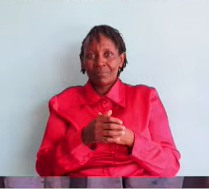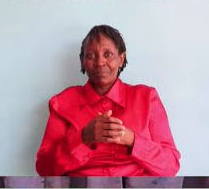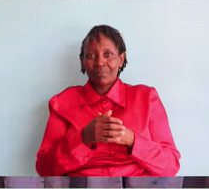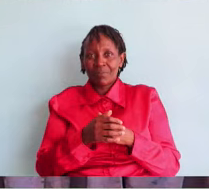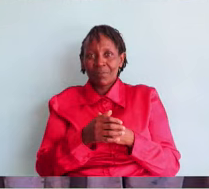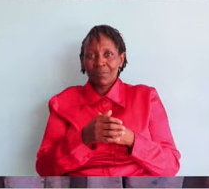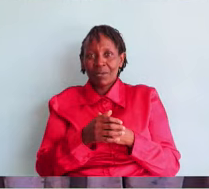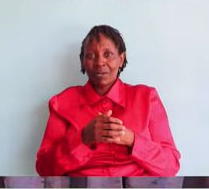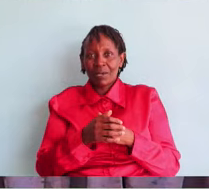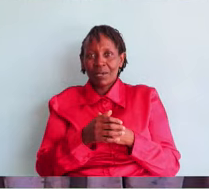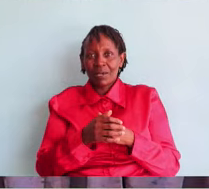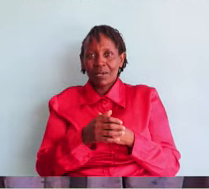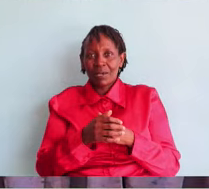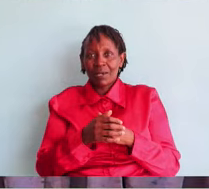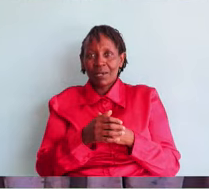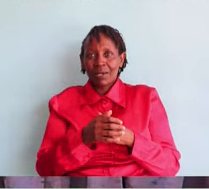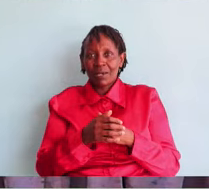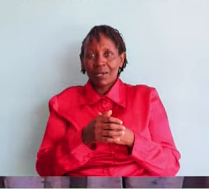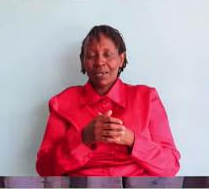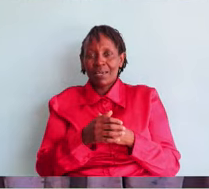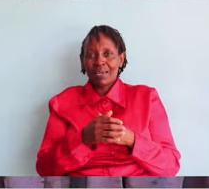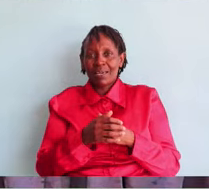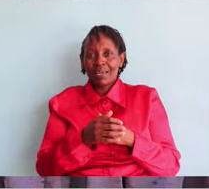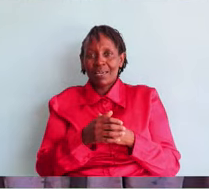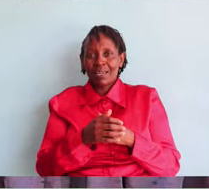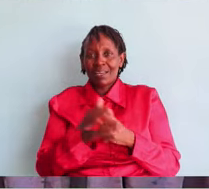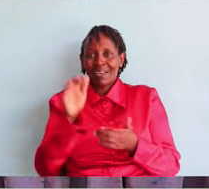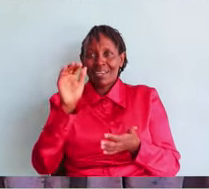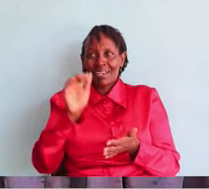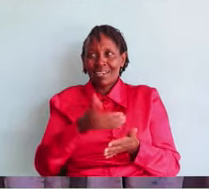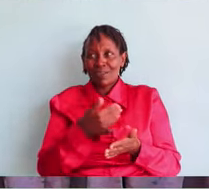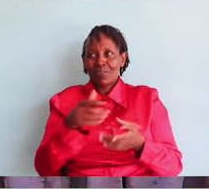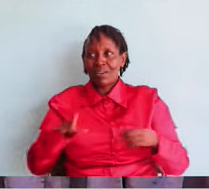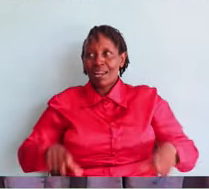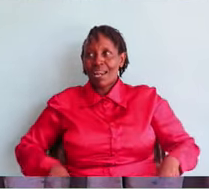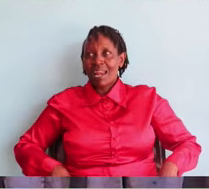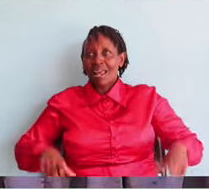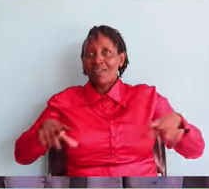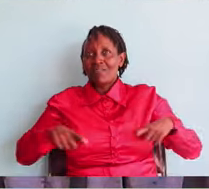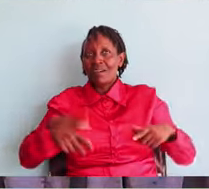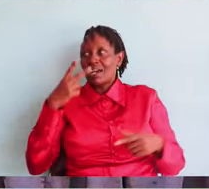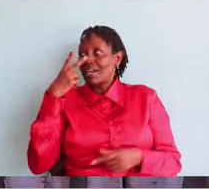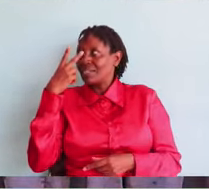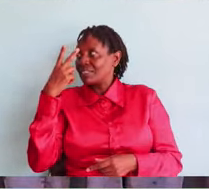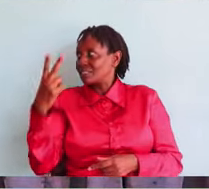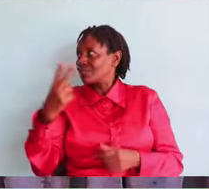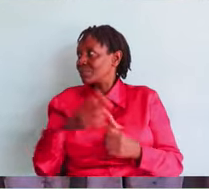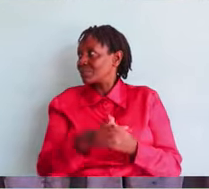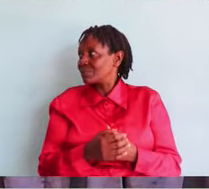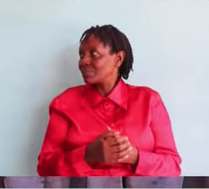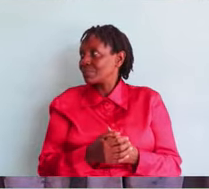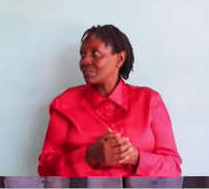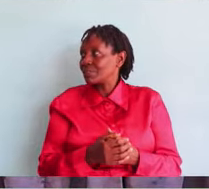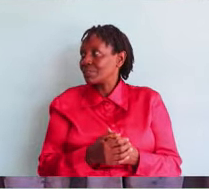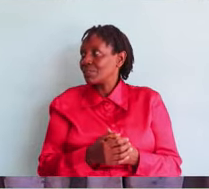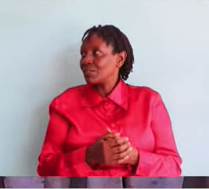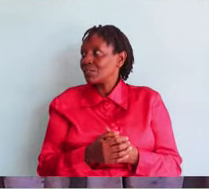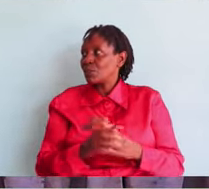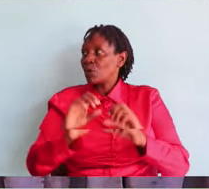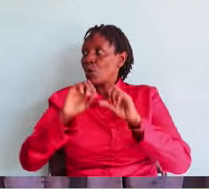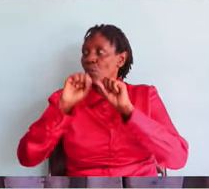renewed hearts and transformed lives. But as you can see in our poster there, the big word there is